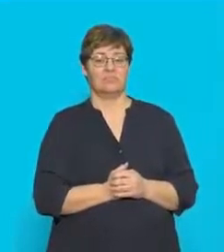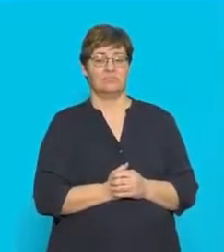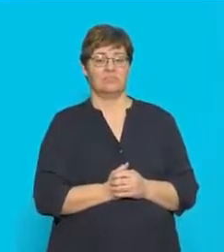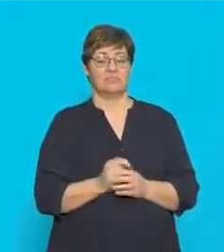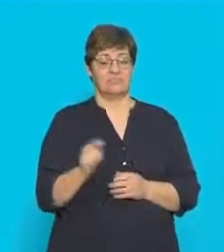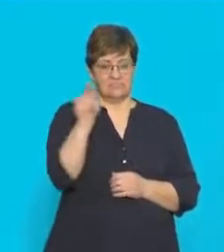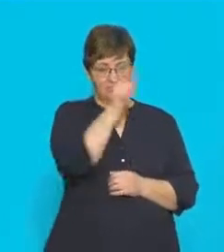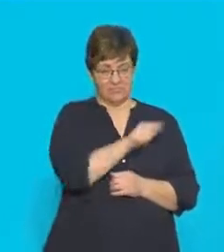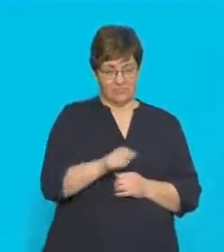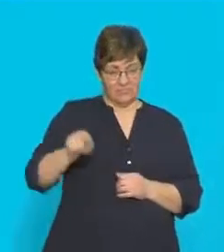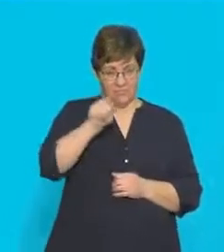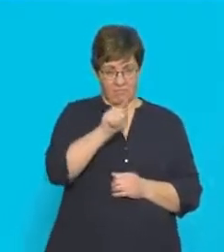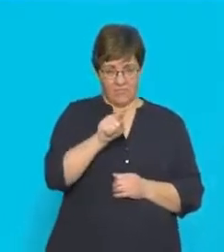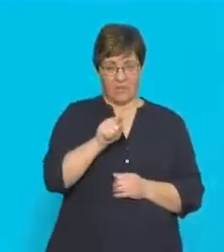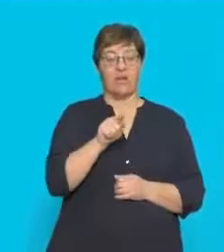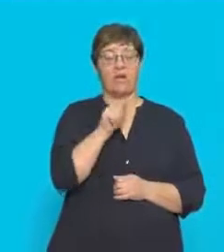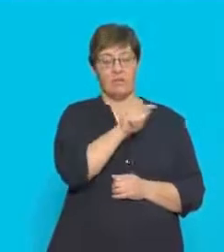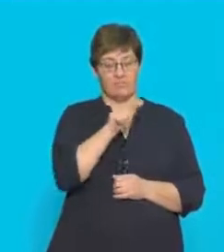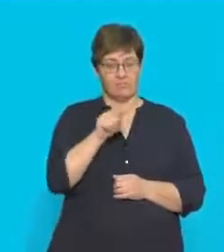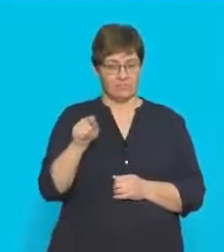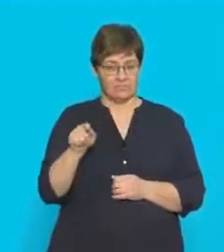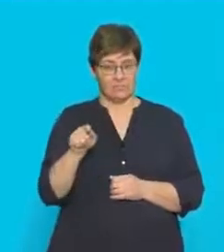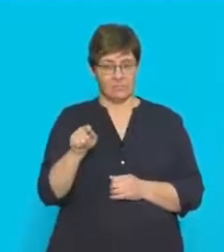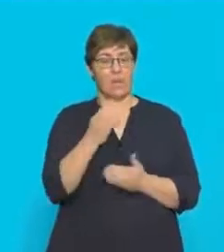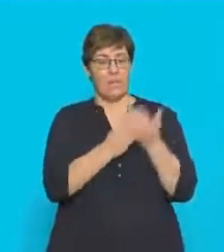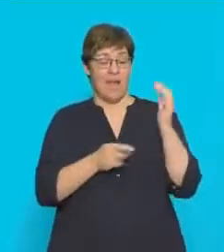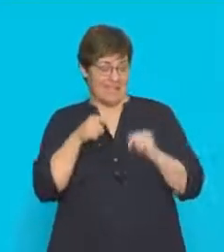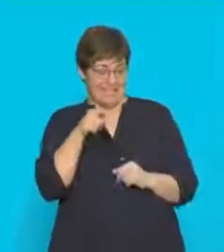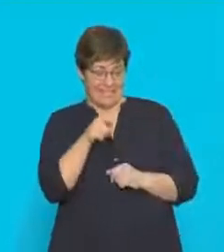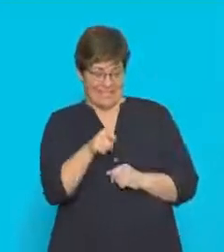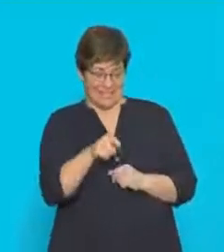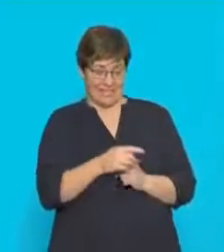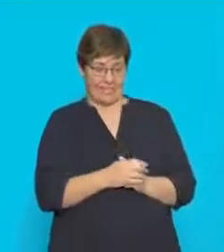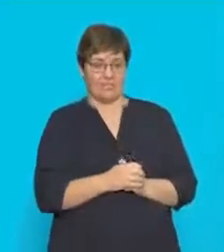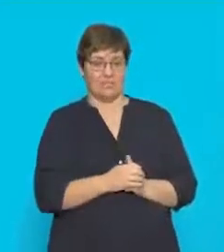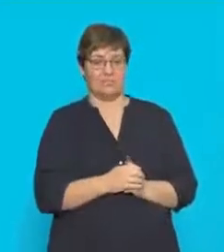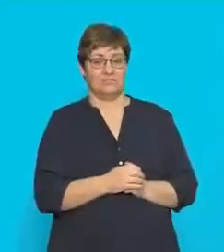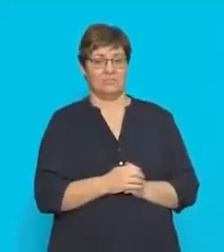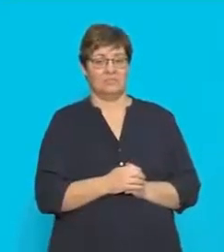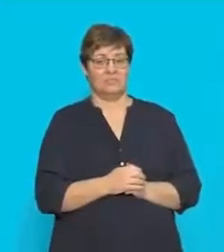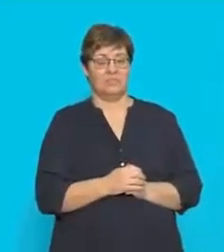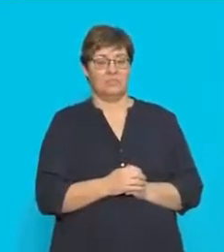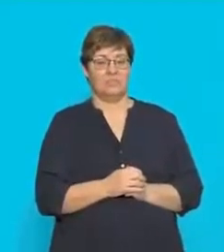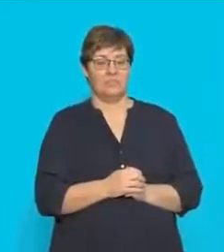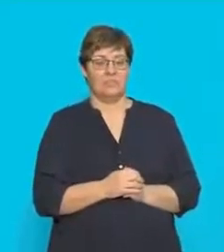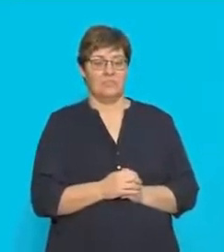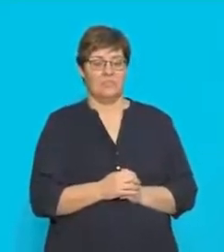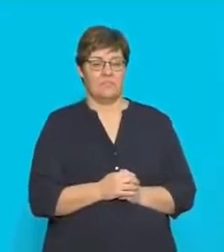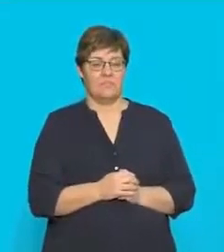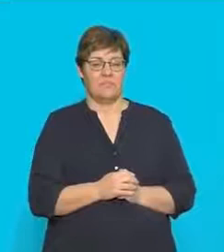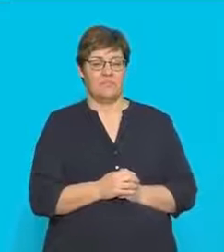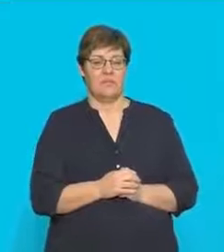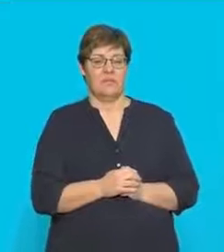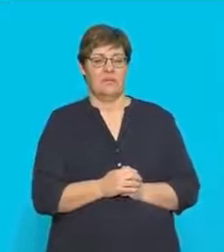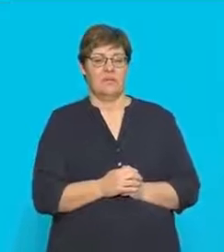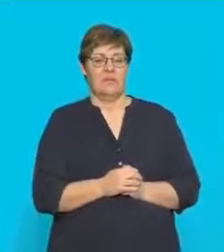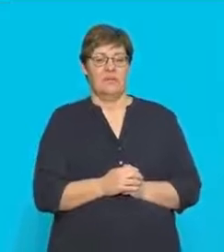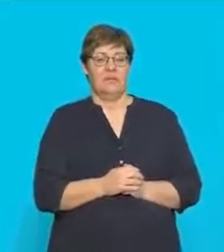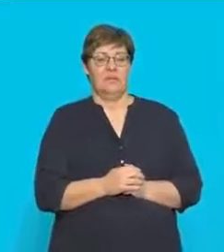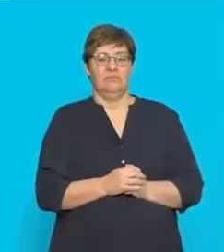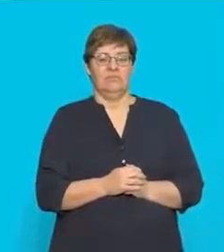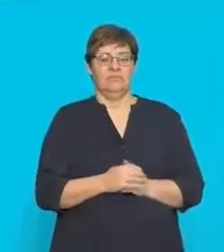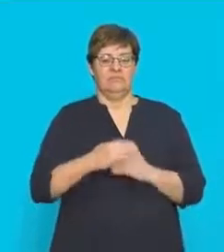we're going to be using a piece of this version of the sine rule. Okay. So we've got